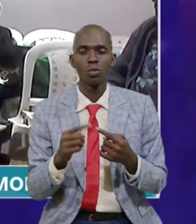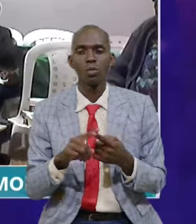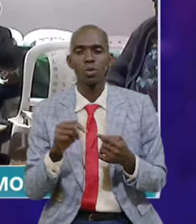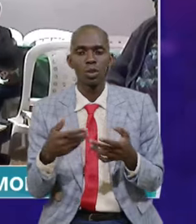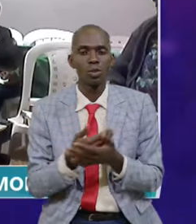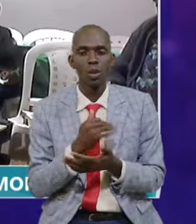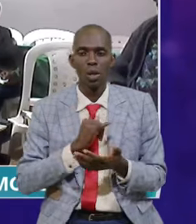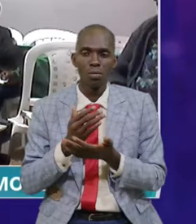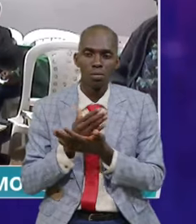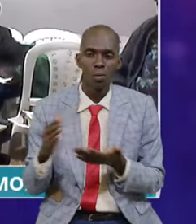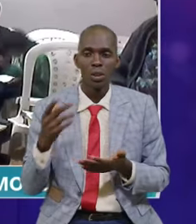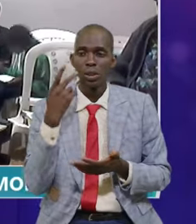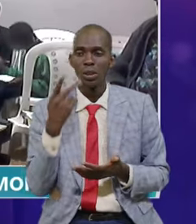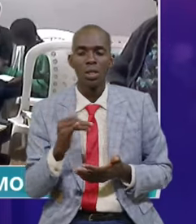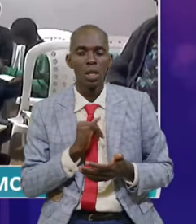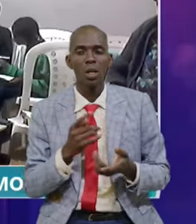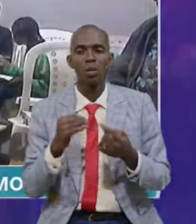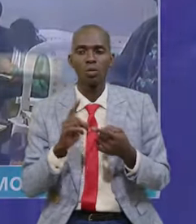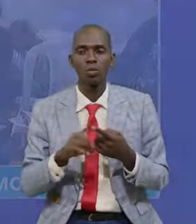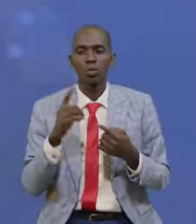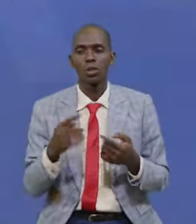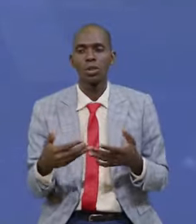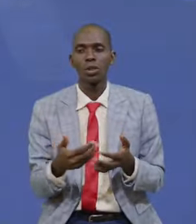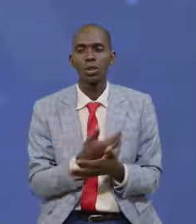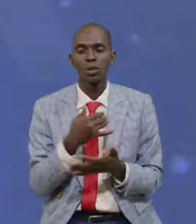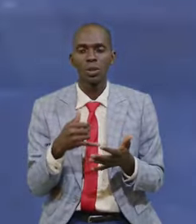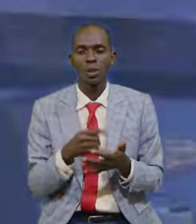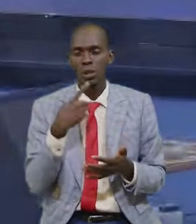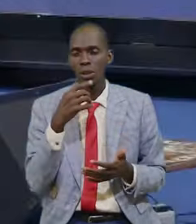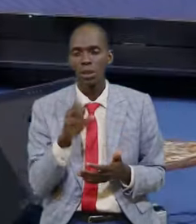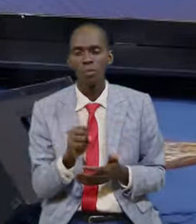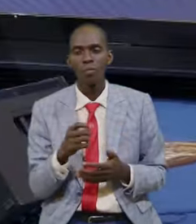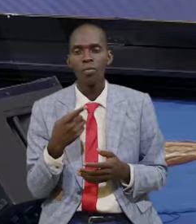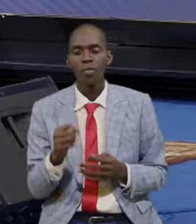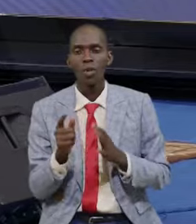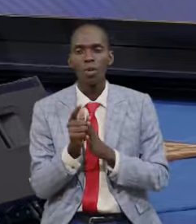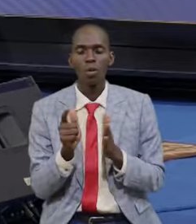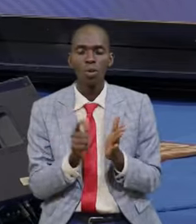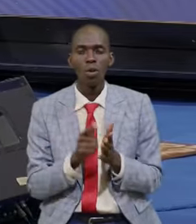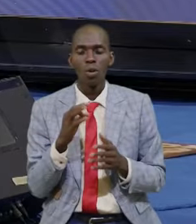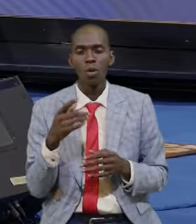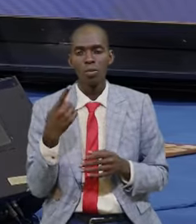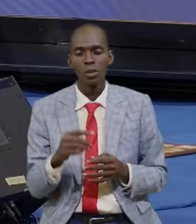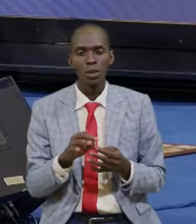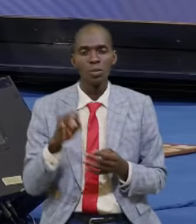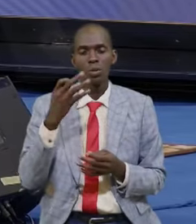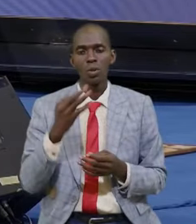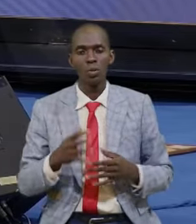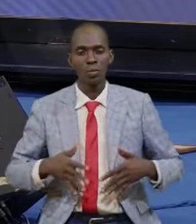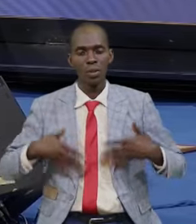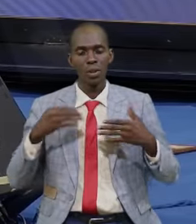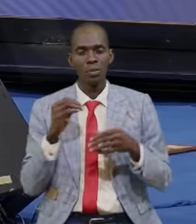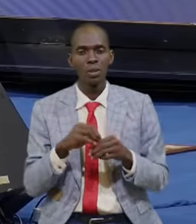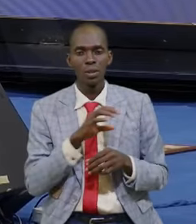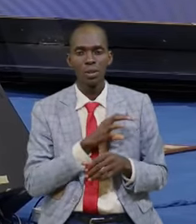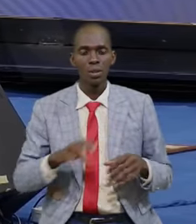I come to the new. It says, for the law of the Spirit of life in Christ Jesus